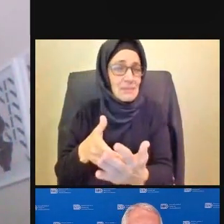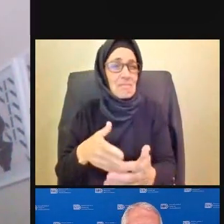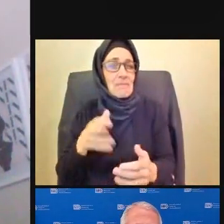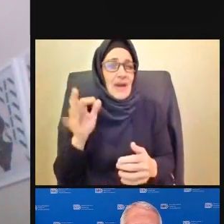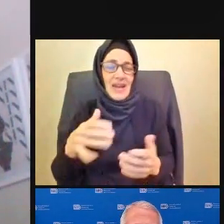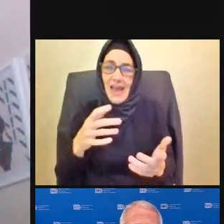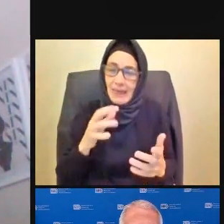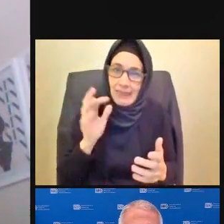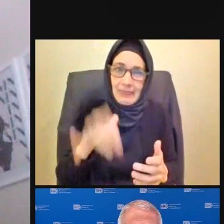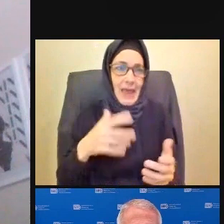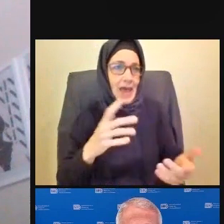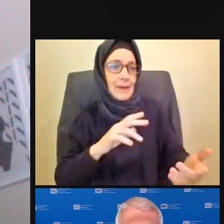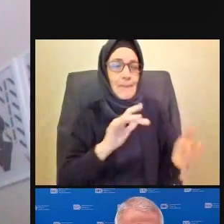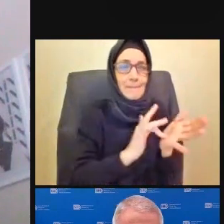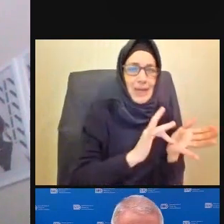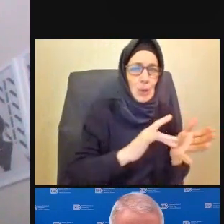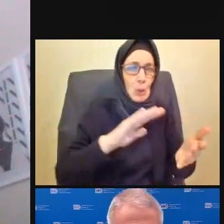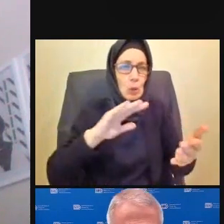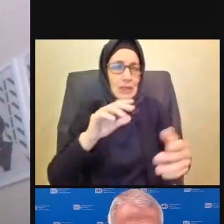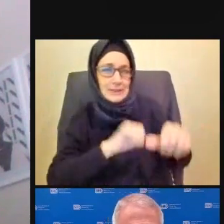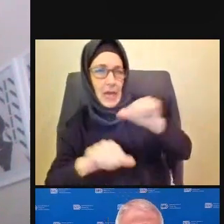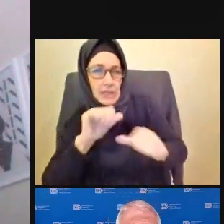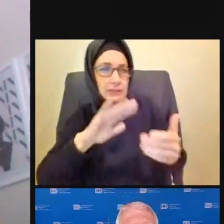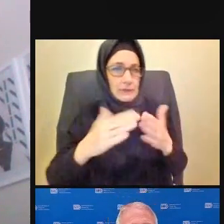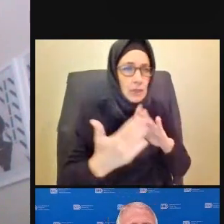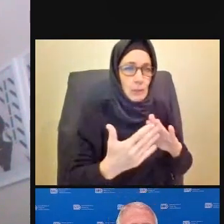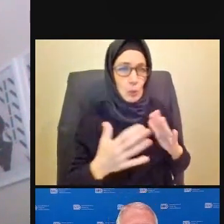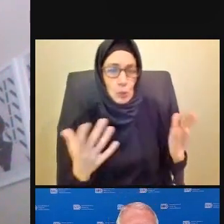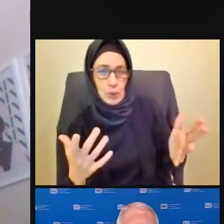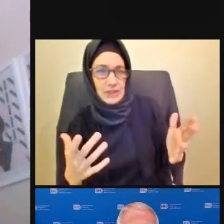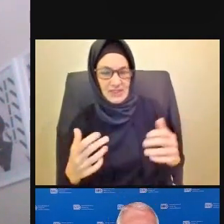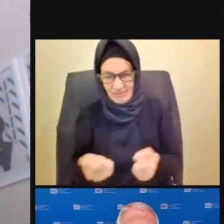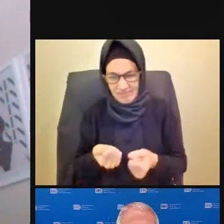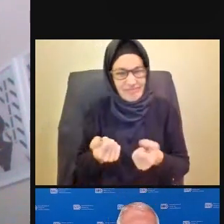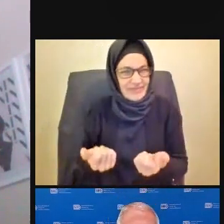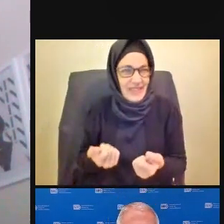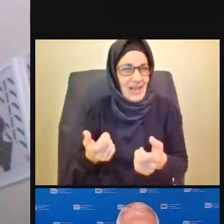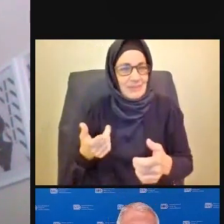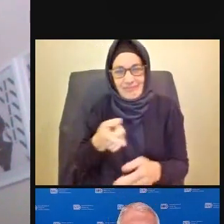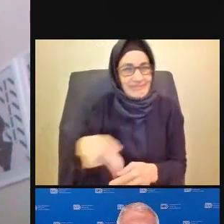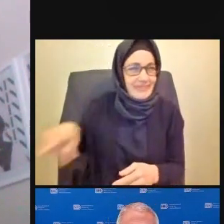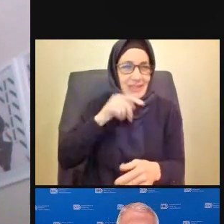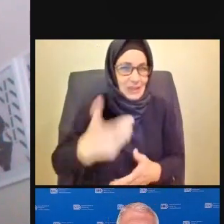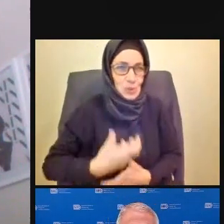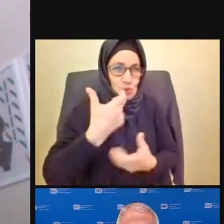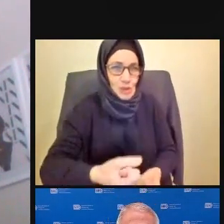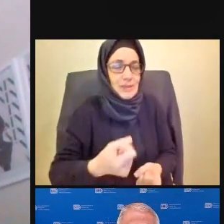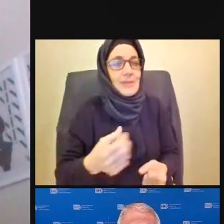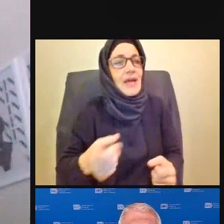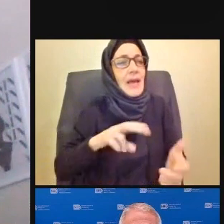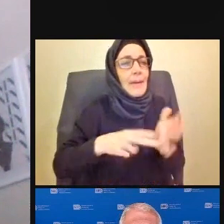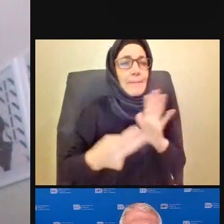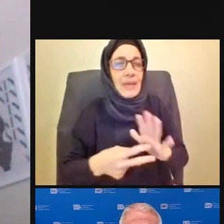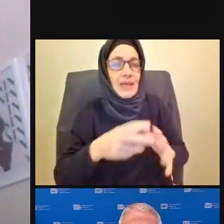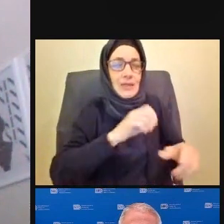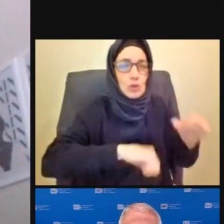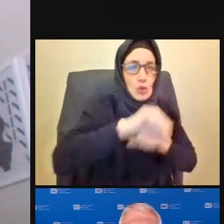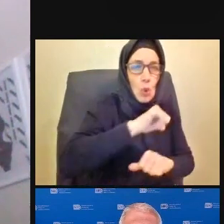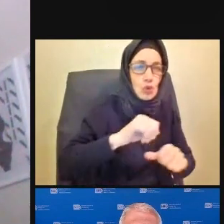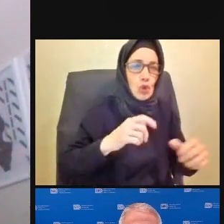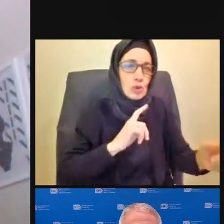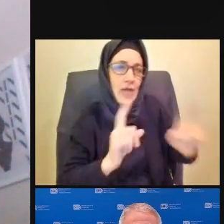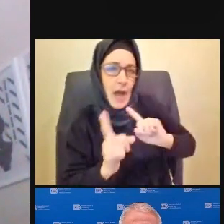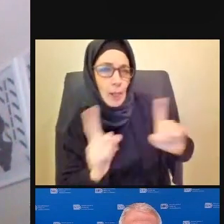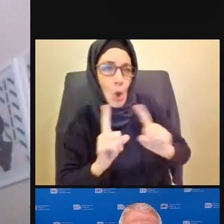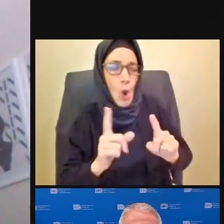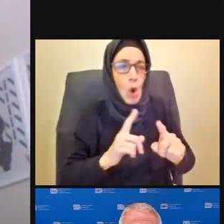scientific community has factored into the conversation on vaccines, creating a gap between the science and social dialogue surrounding the pandemic. The